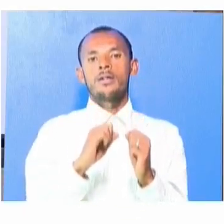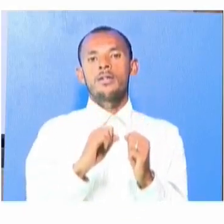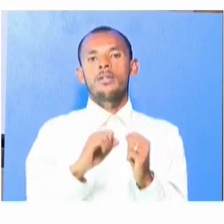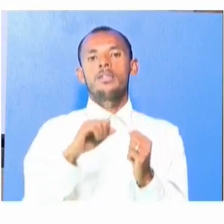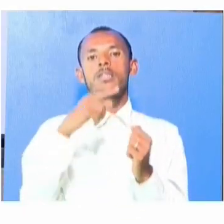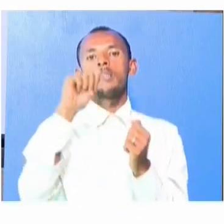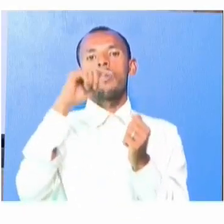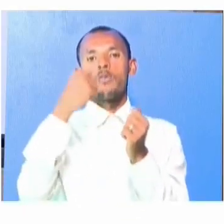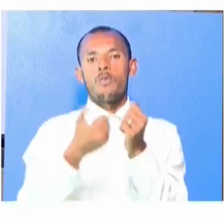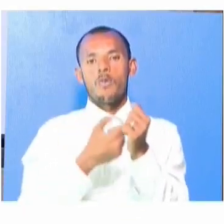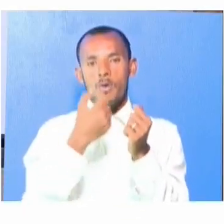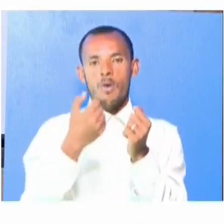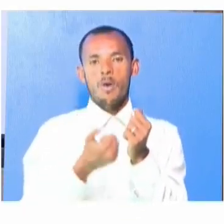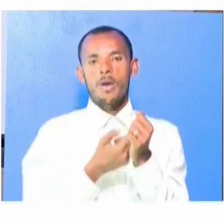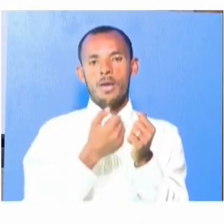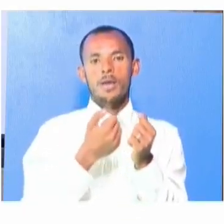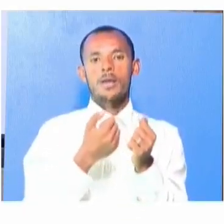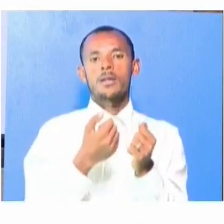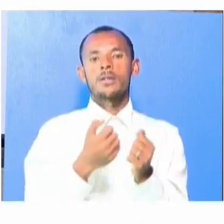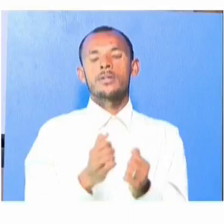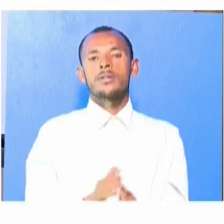the following.